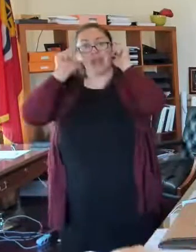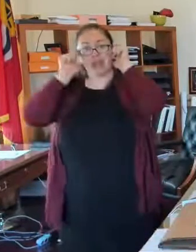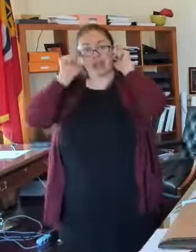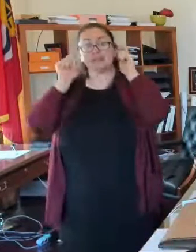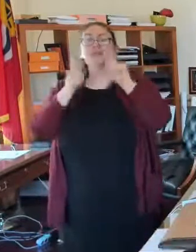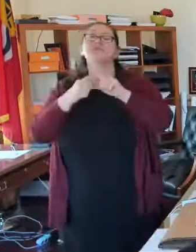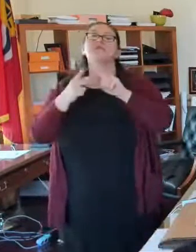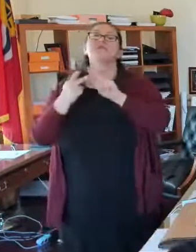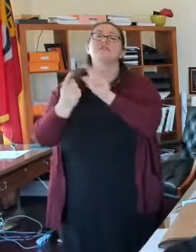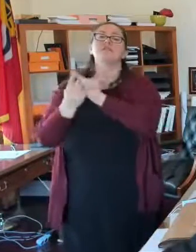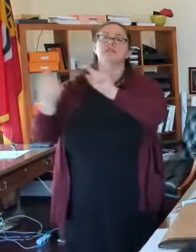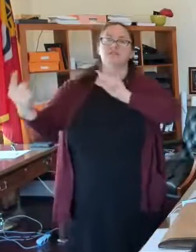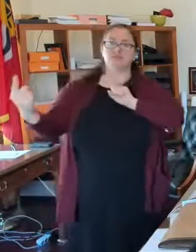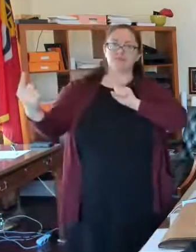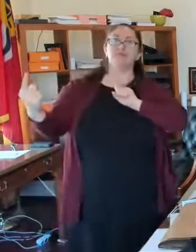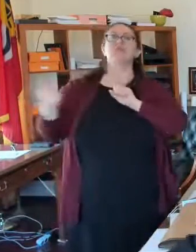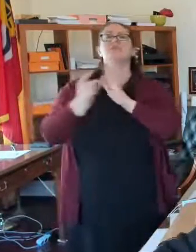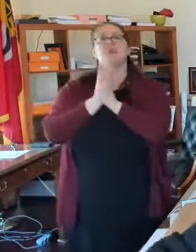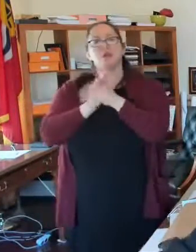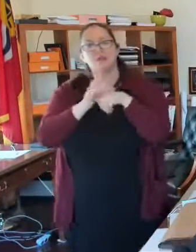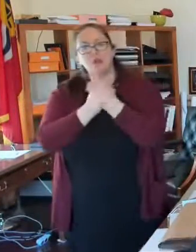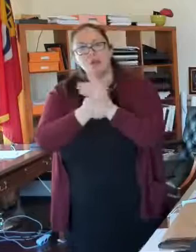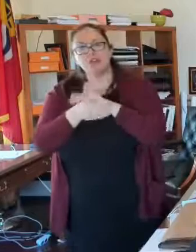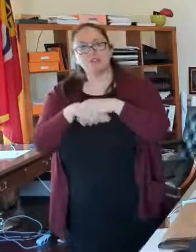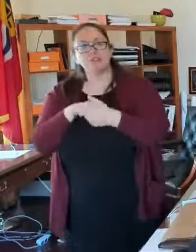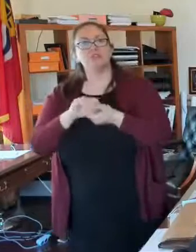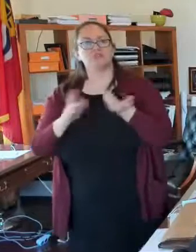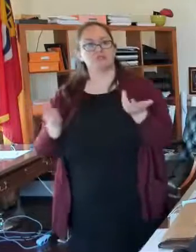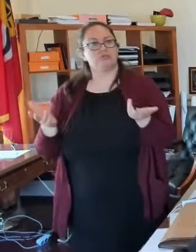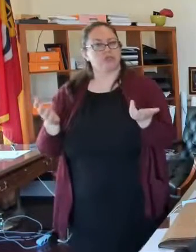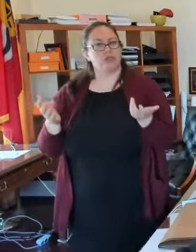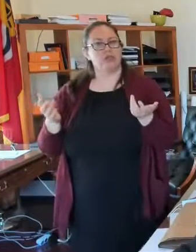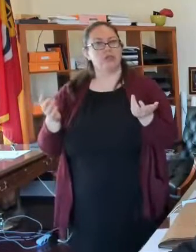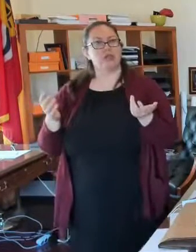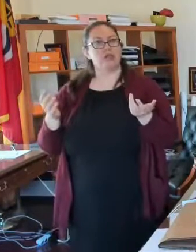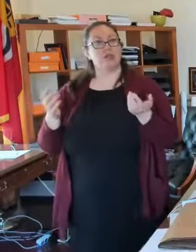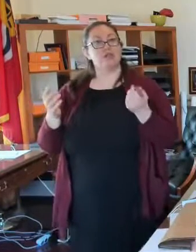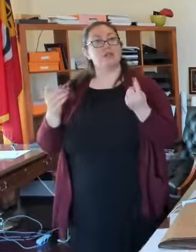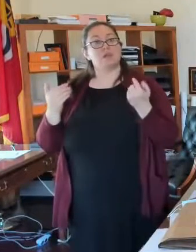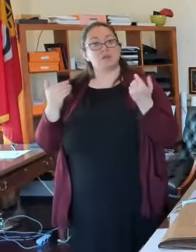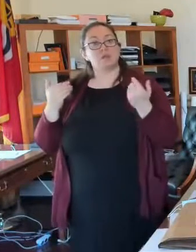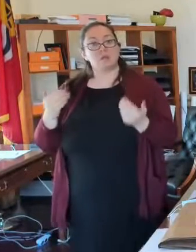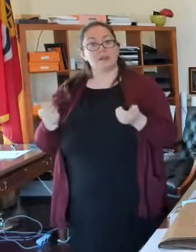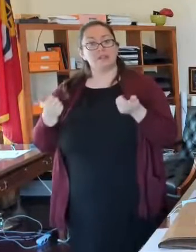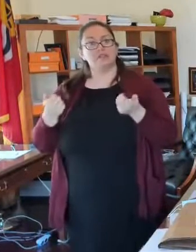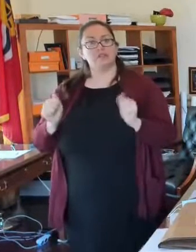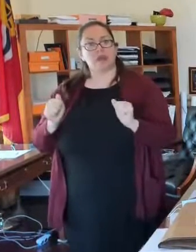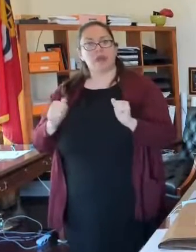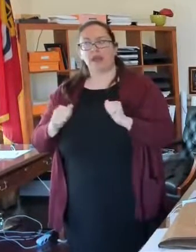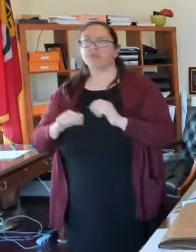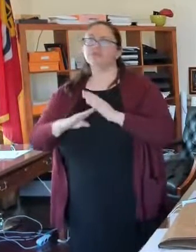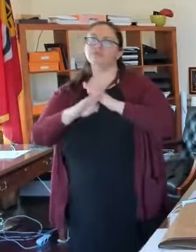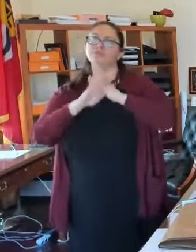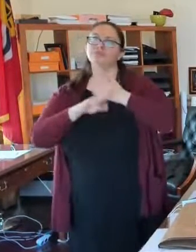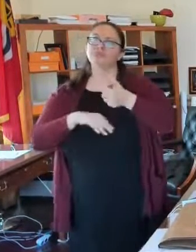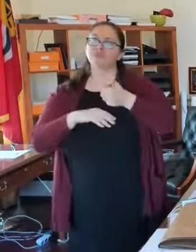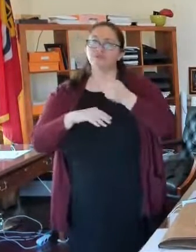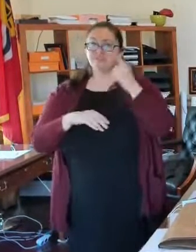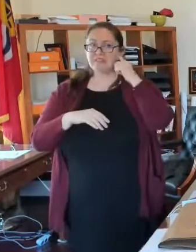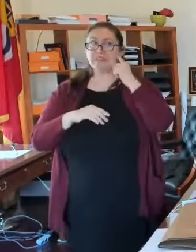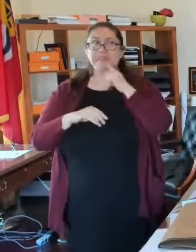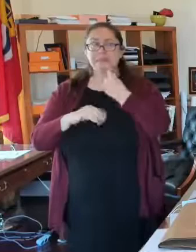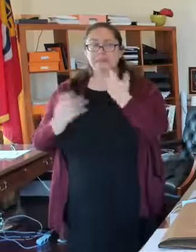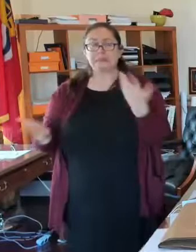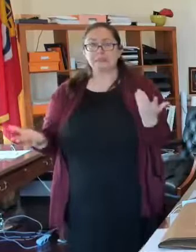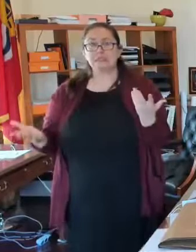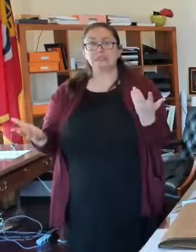of socially distancing, washing hands, and just taking these mitigation strategies very seriously. And, you